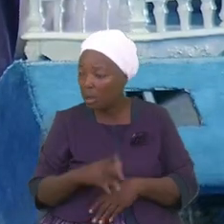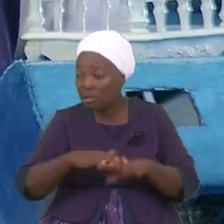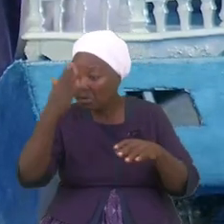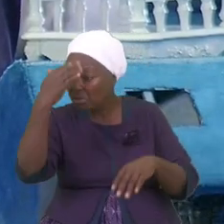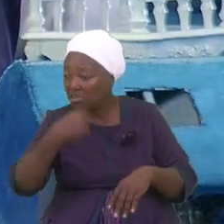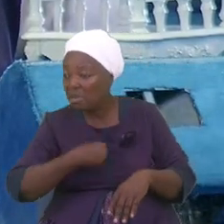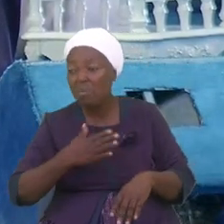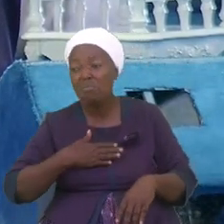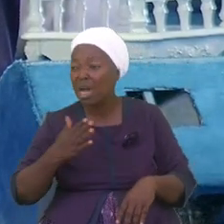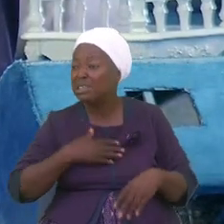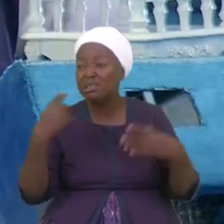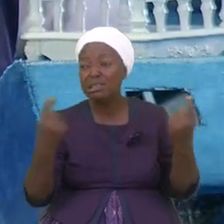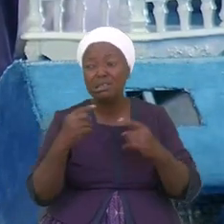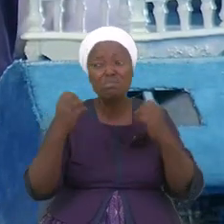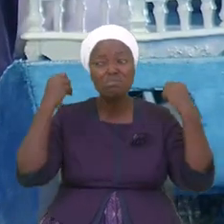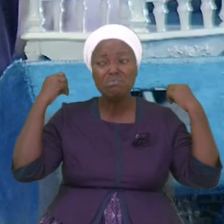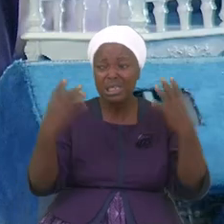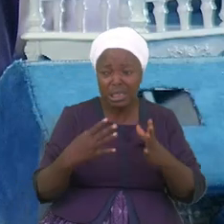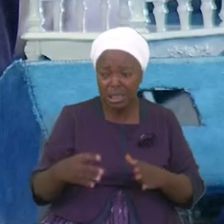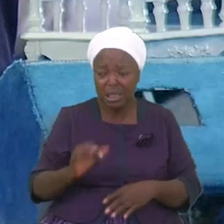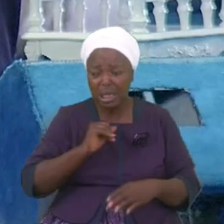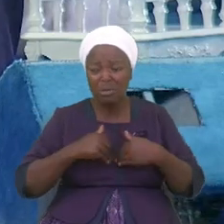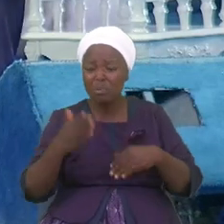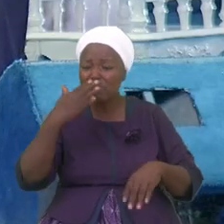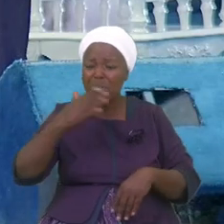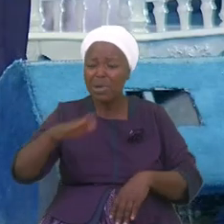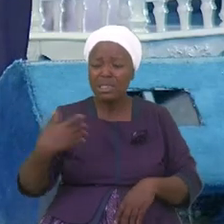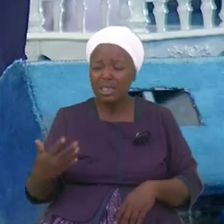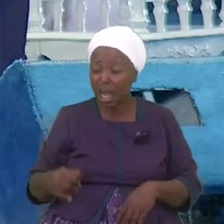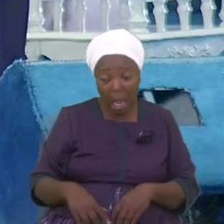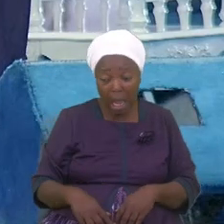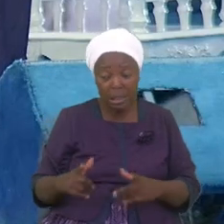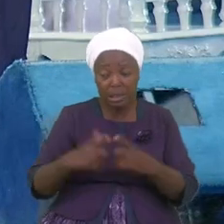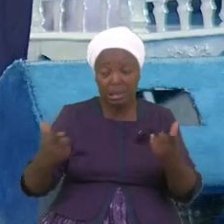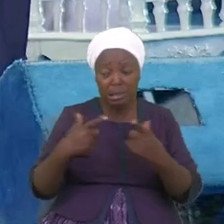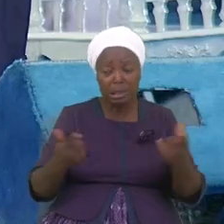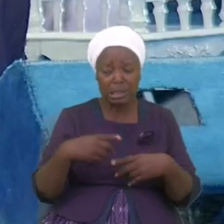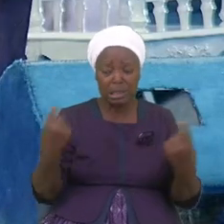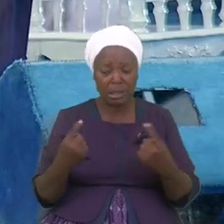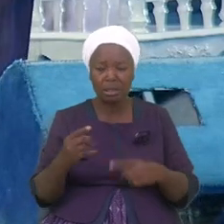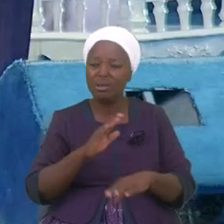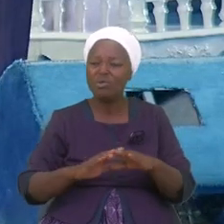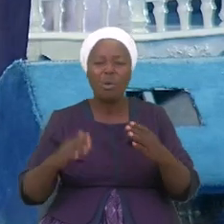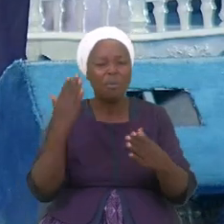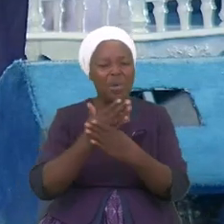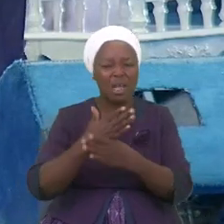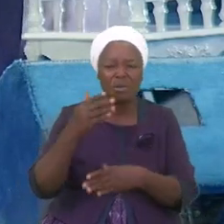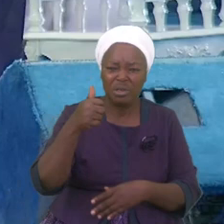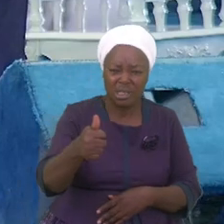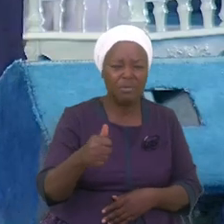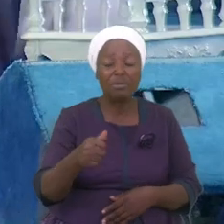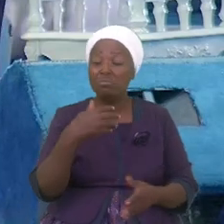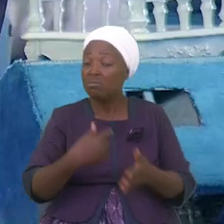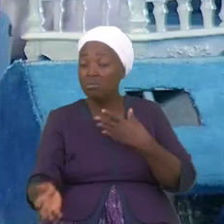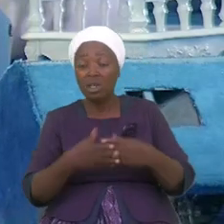done terrible things. I've done unprintable things. Don't worry about that. Whatever the sin,